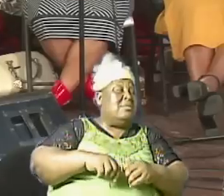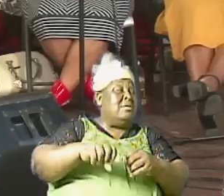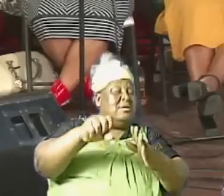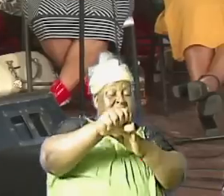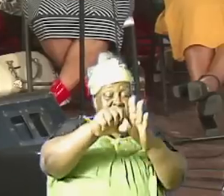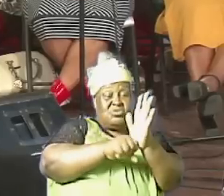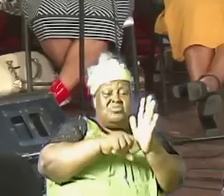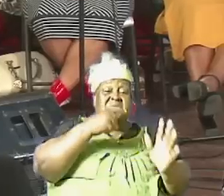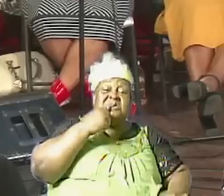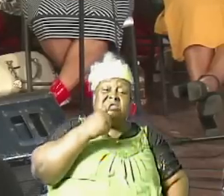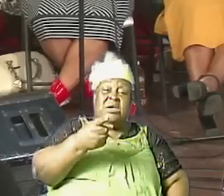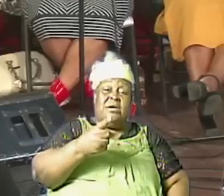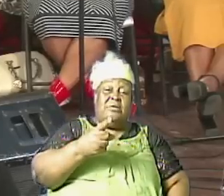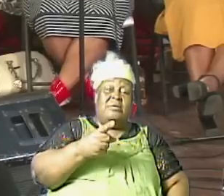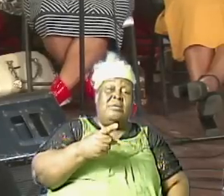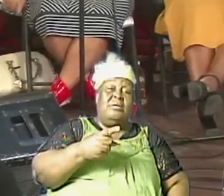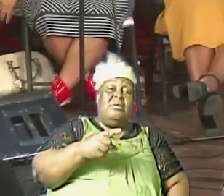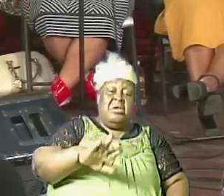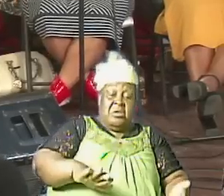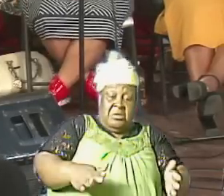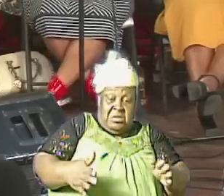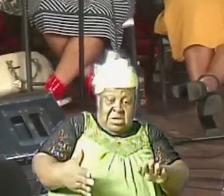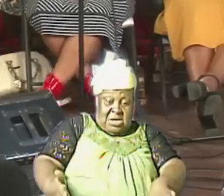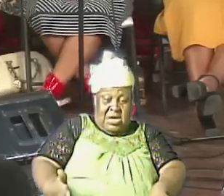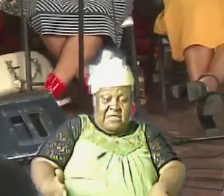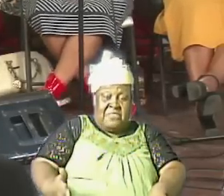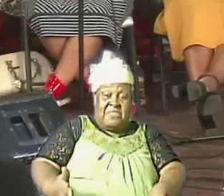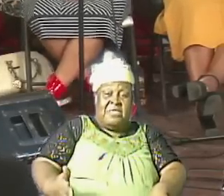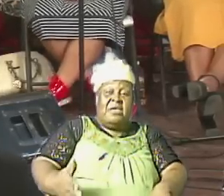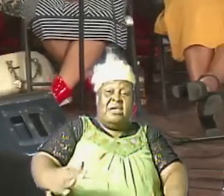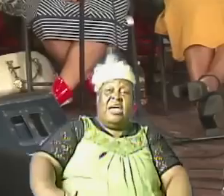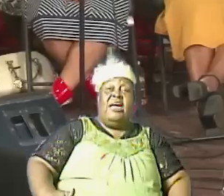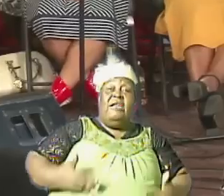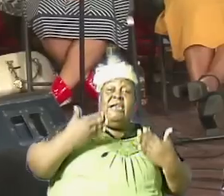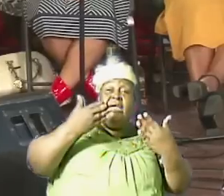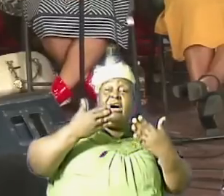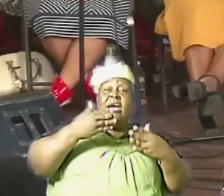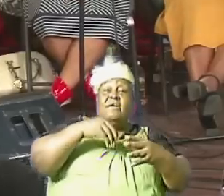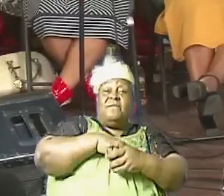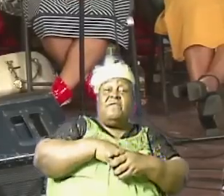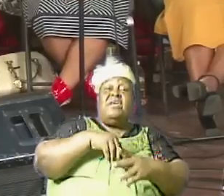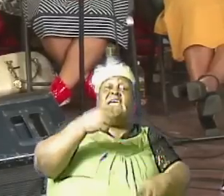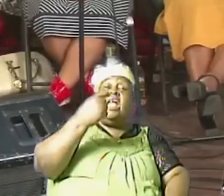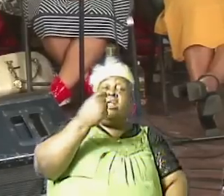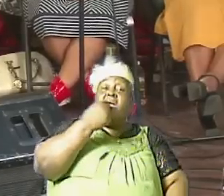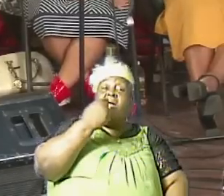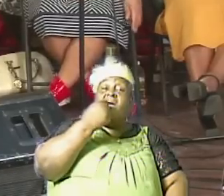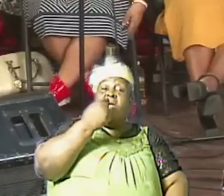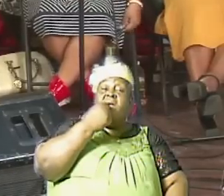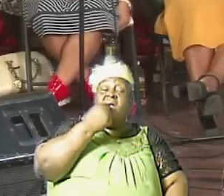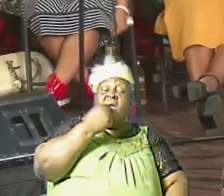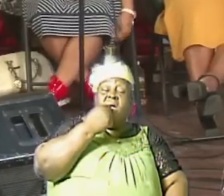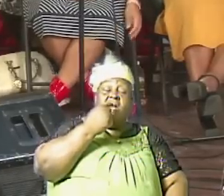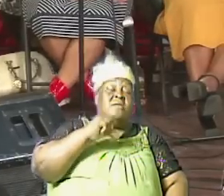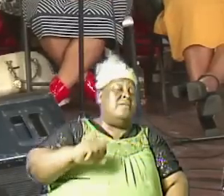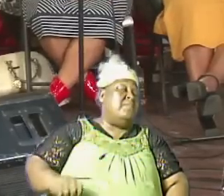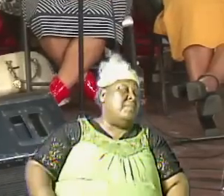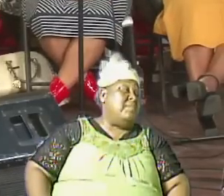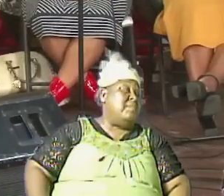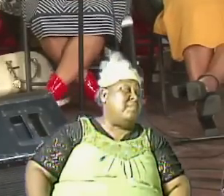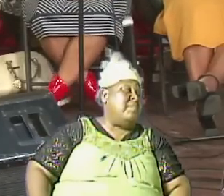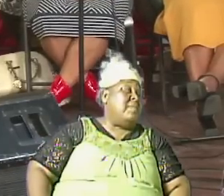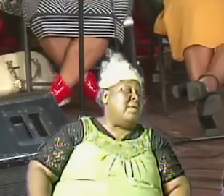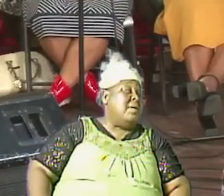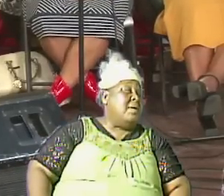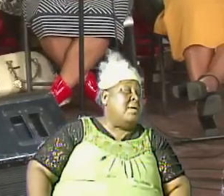the scripture declares that death and life is in the power